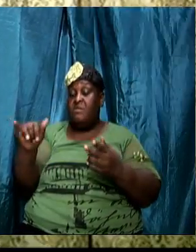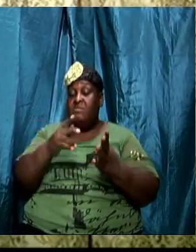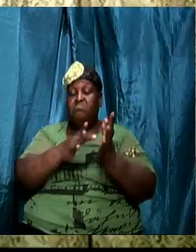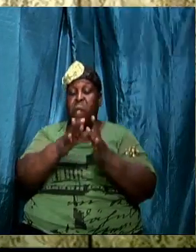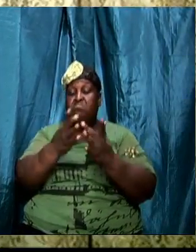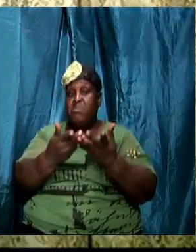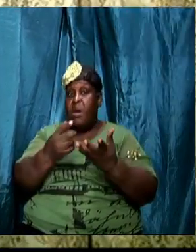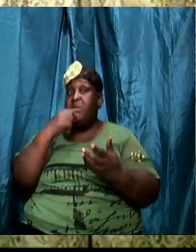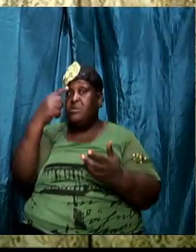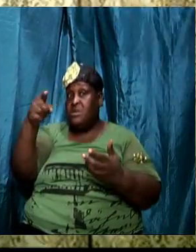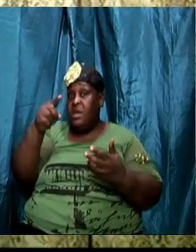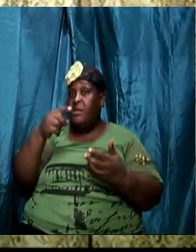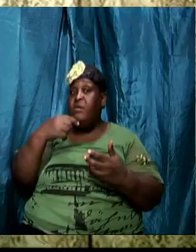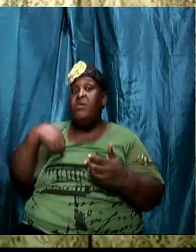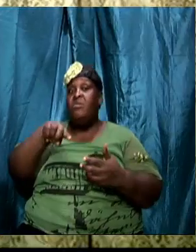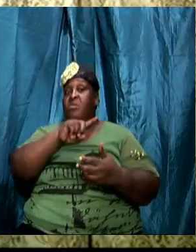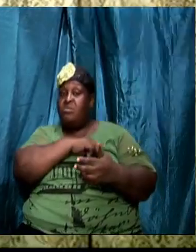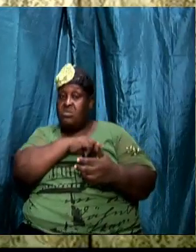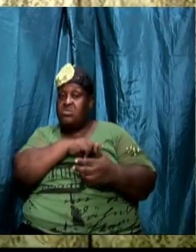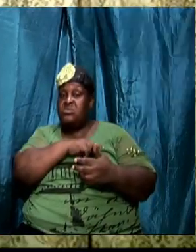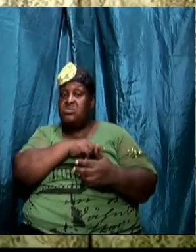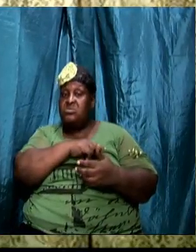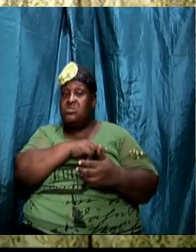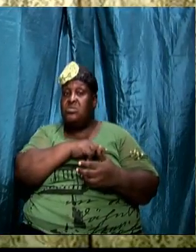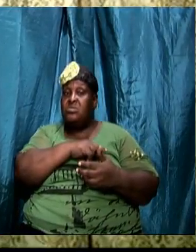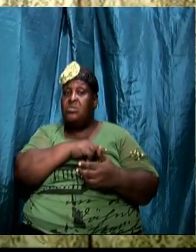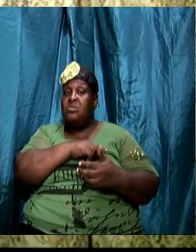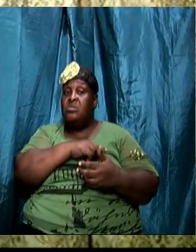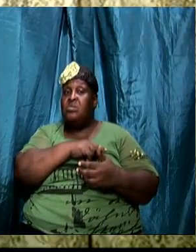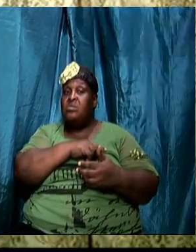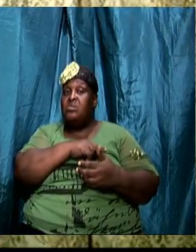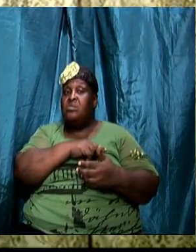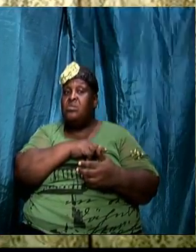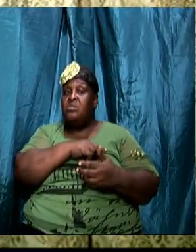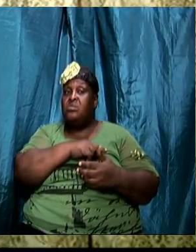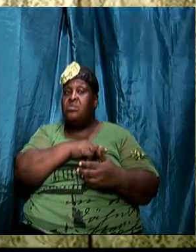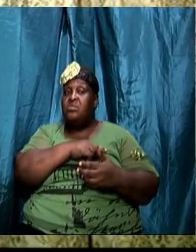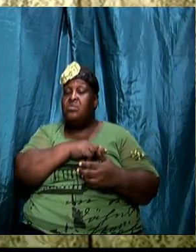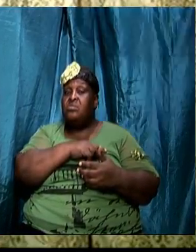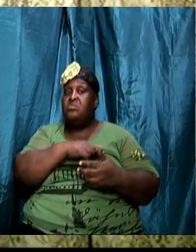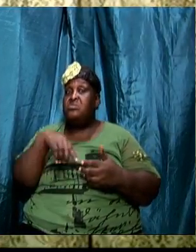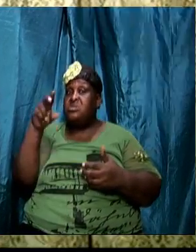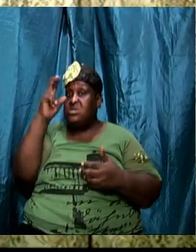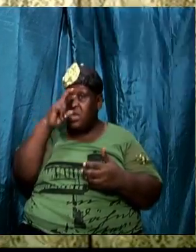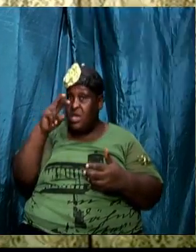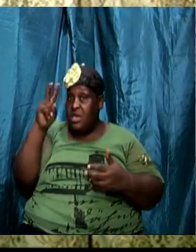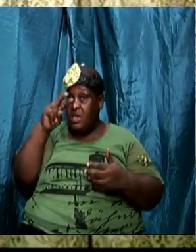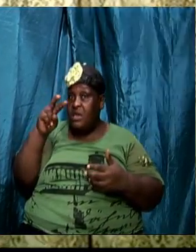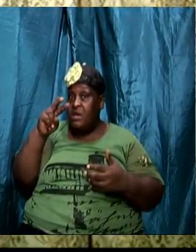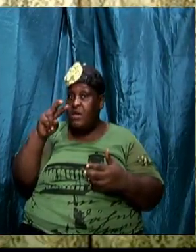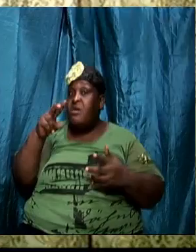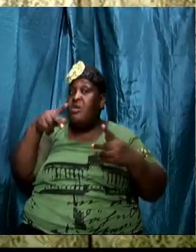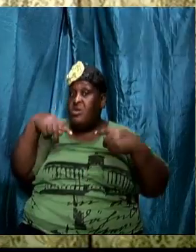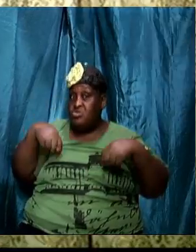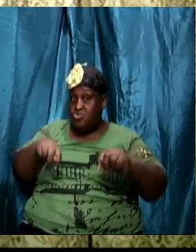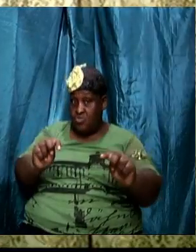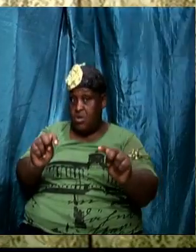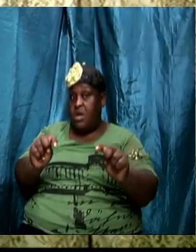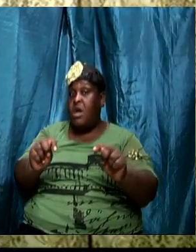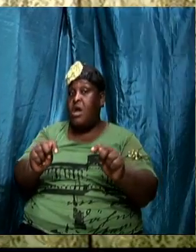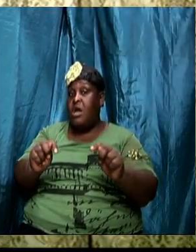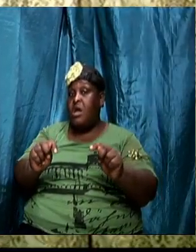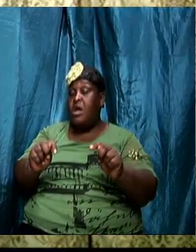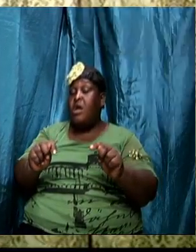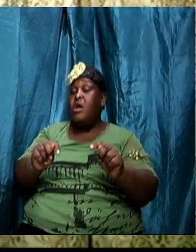to pursue, to seek unto, to strive